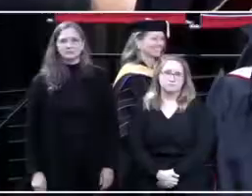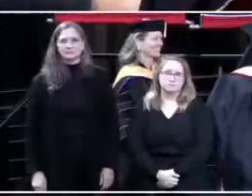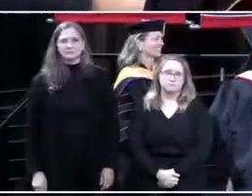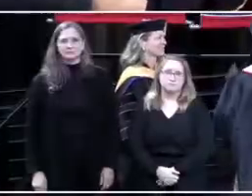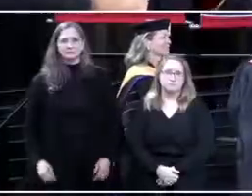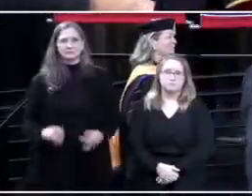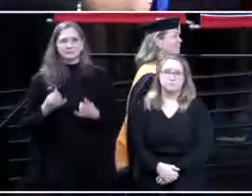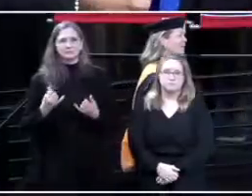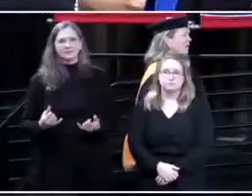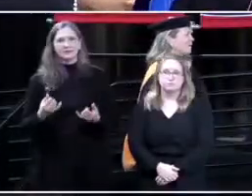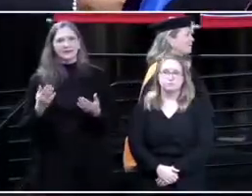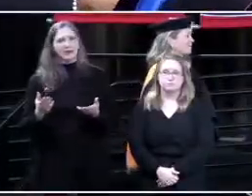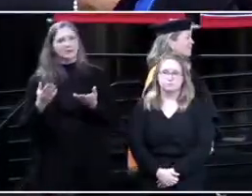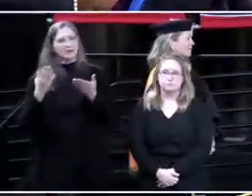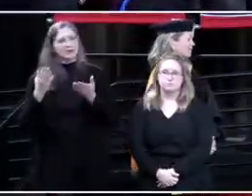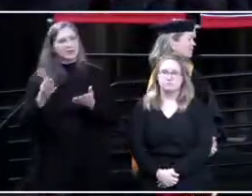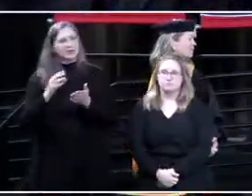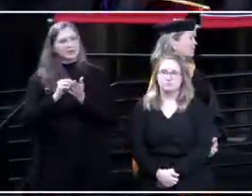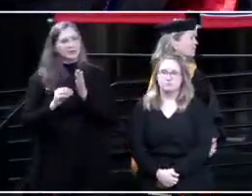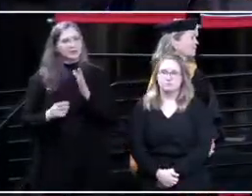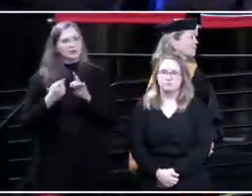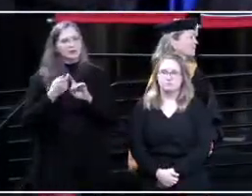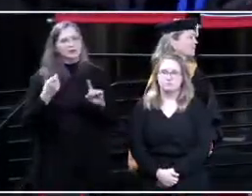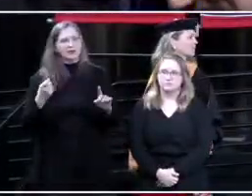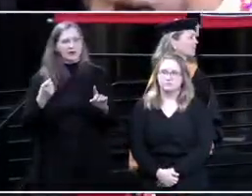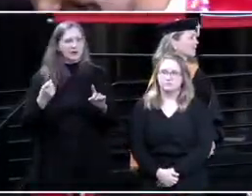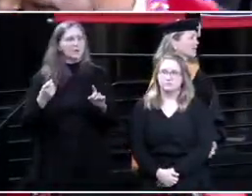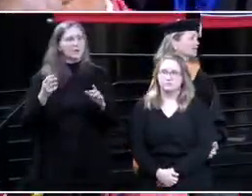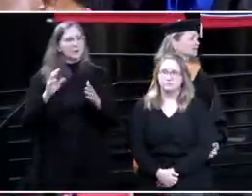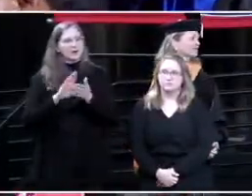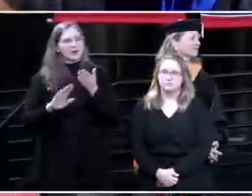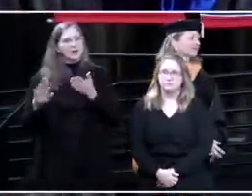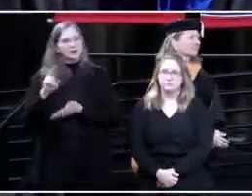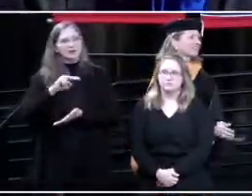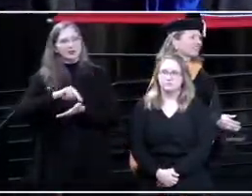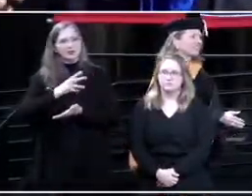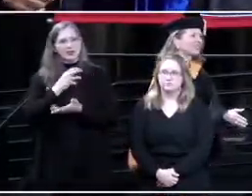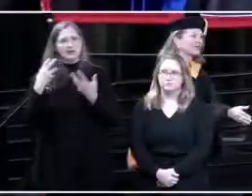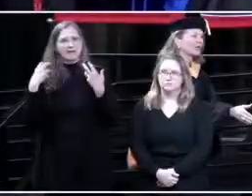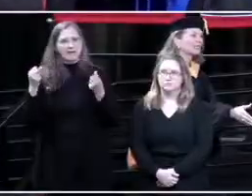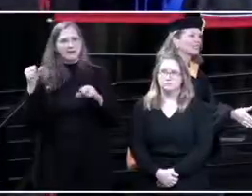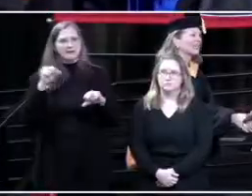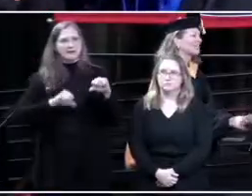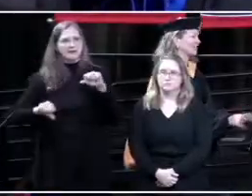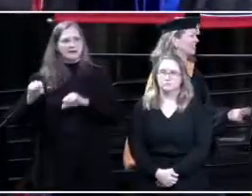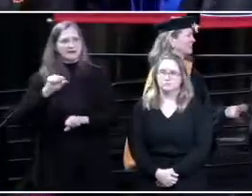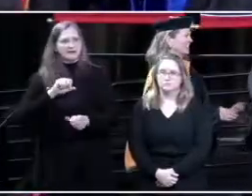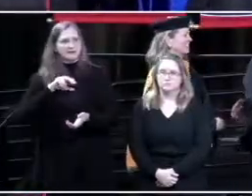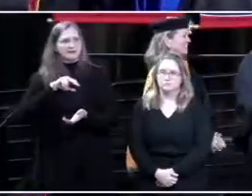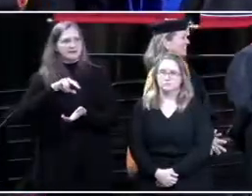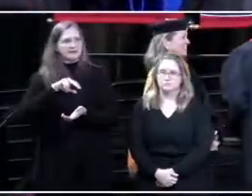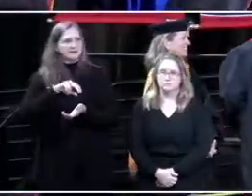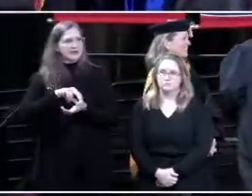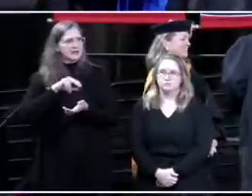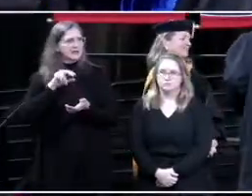Now presenting graduates from the College of Nursing and Health Sciences, Mallory Allison Bennett.